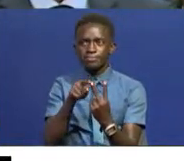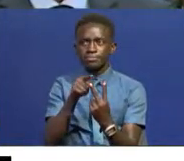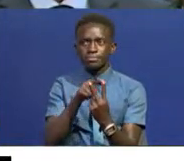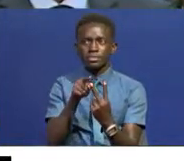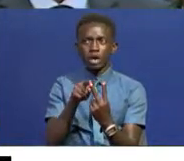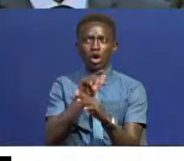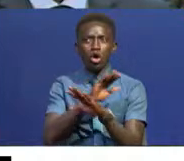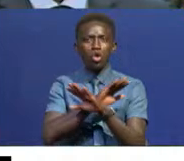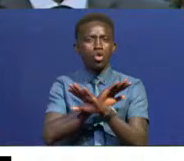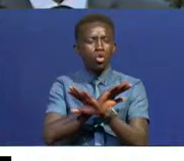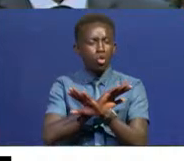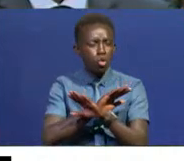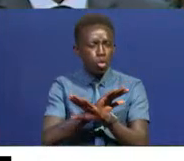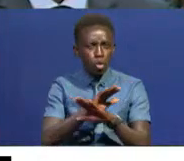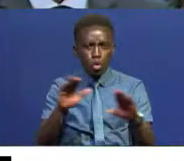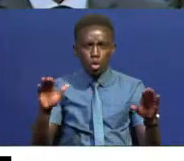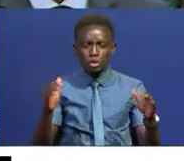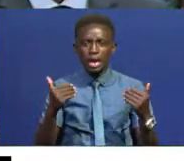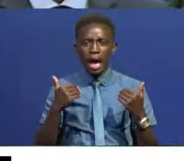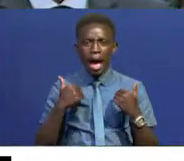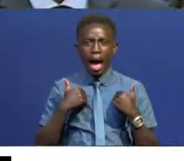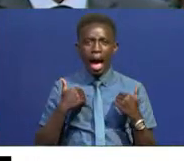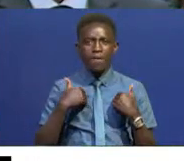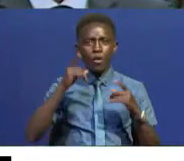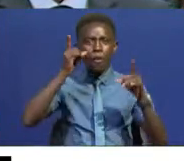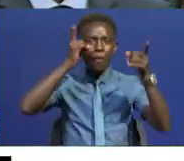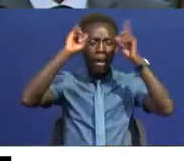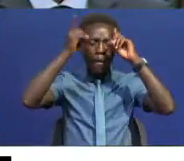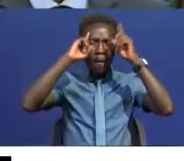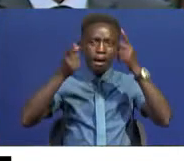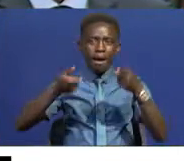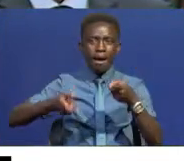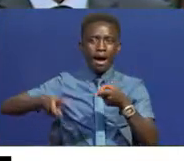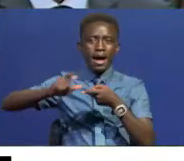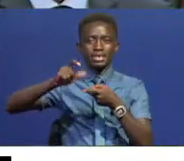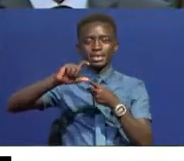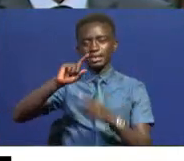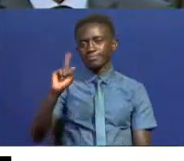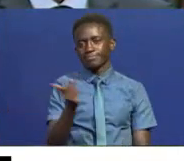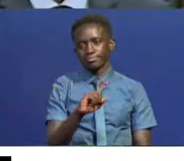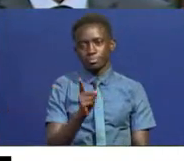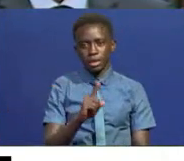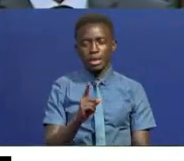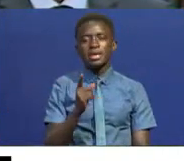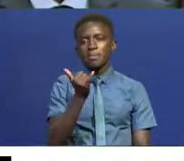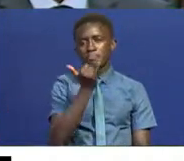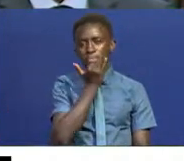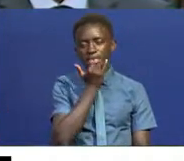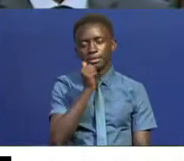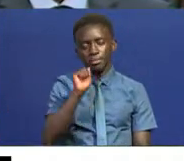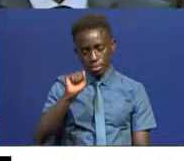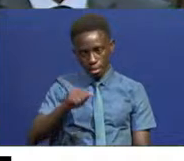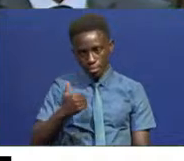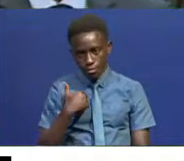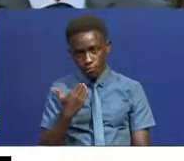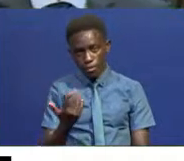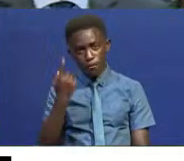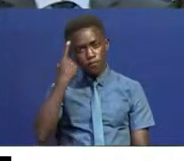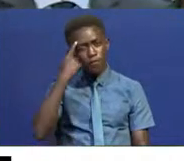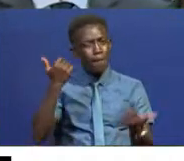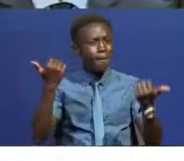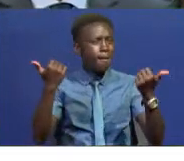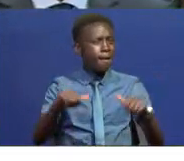practice of perpetual increment. It is a mistake, therefore, for anyone to take